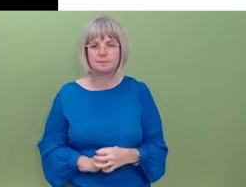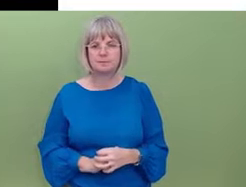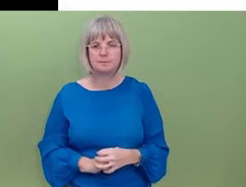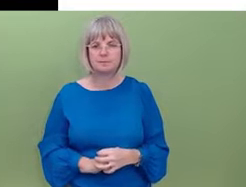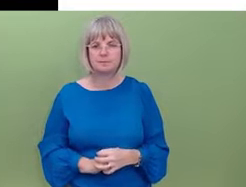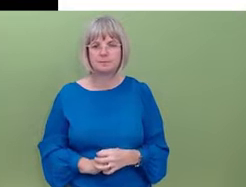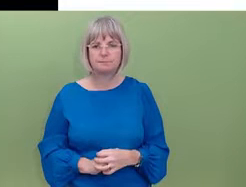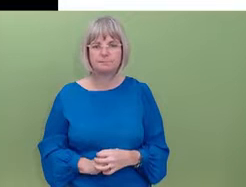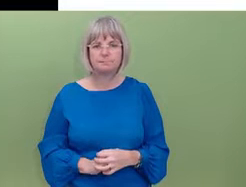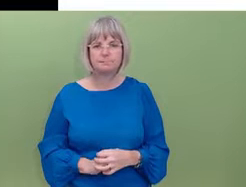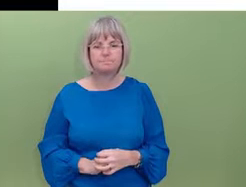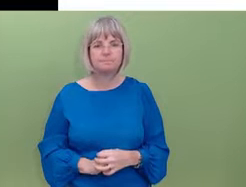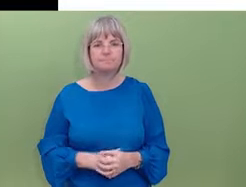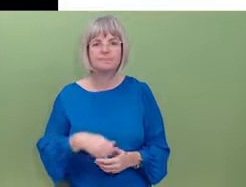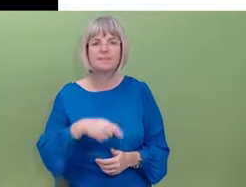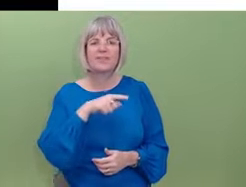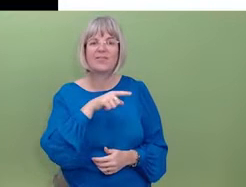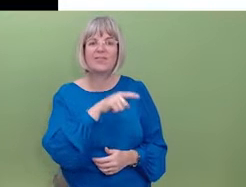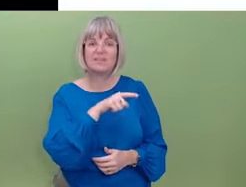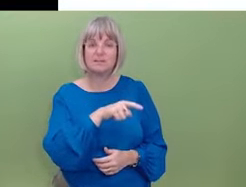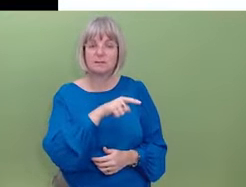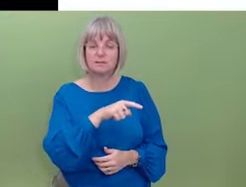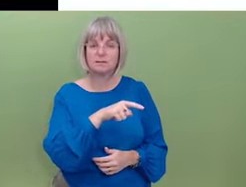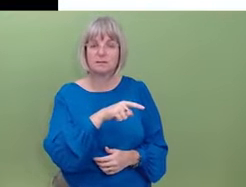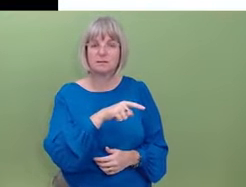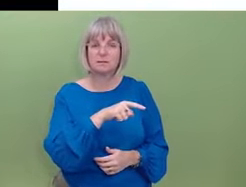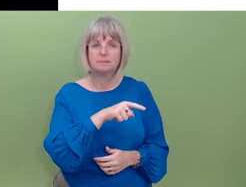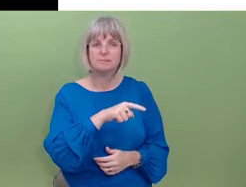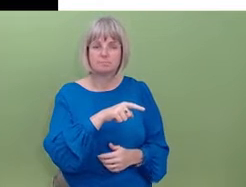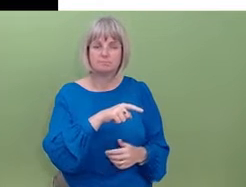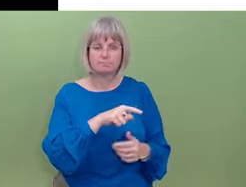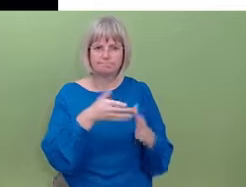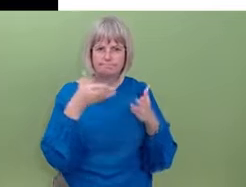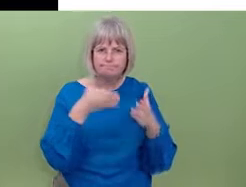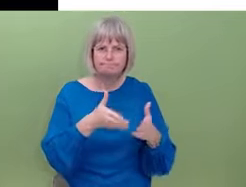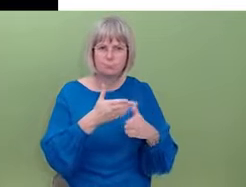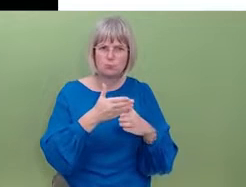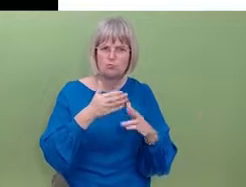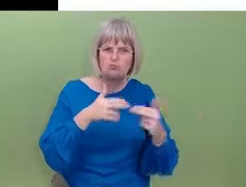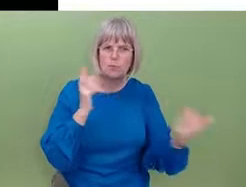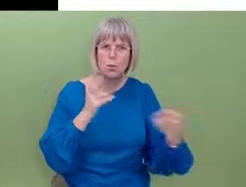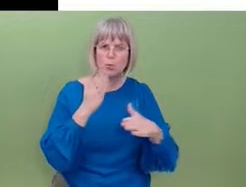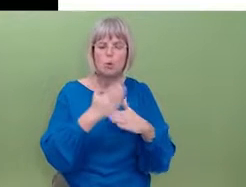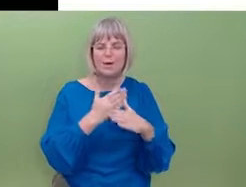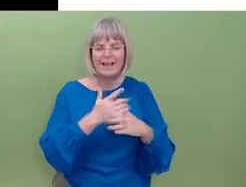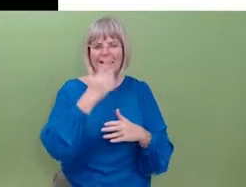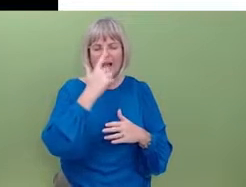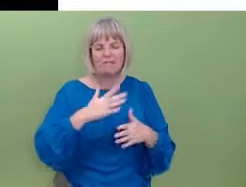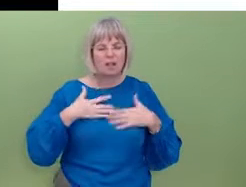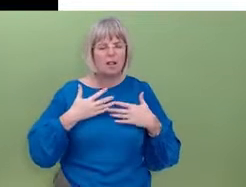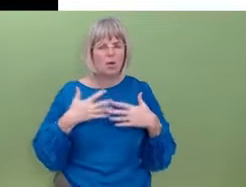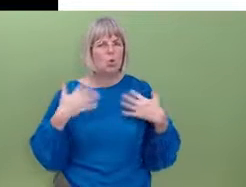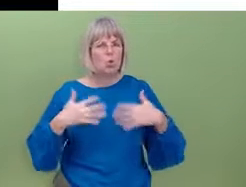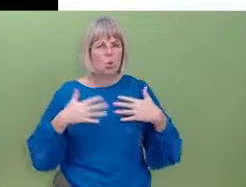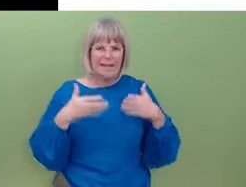And this can help aid a lot of to create low intensity remote working. It's important that you discuss and decide a plan that works with the